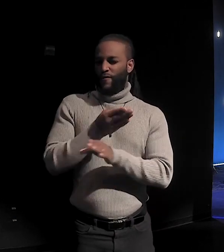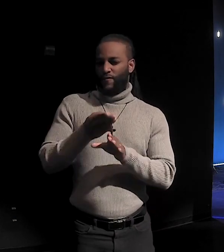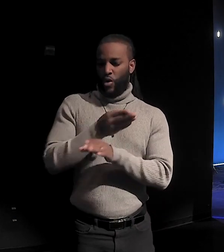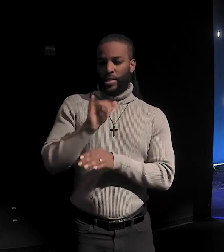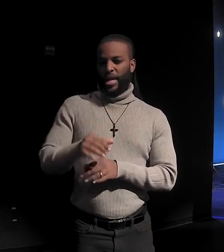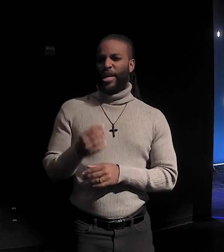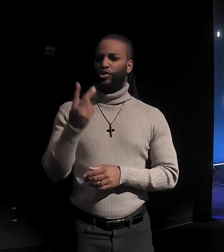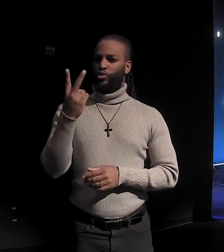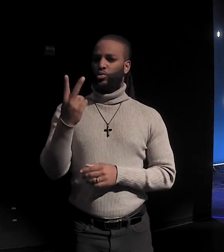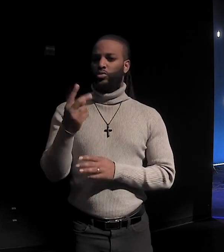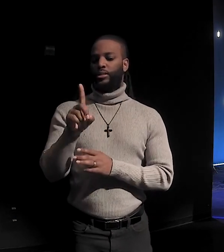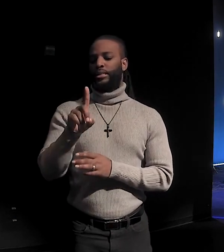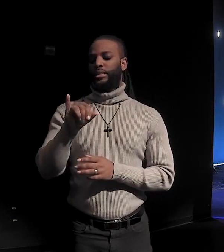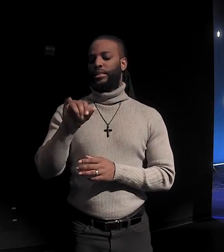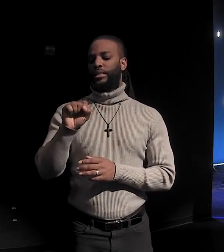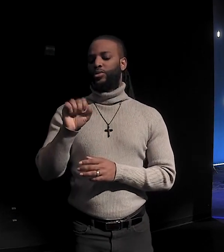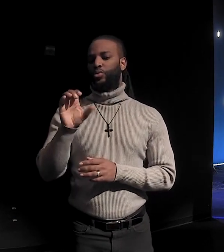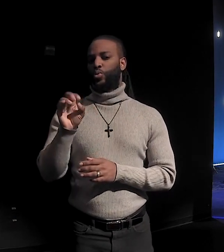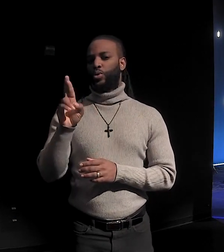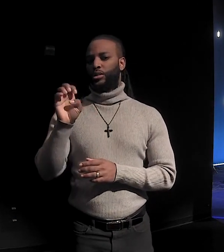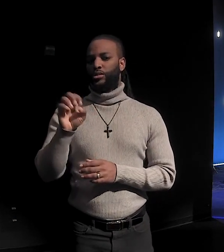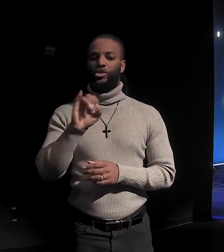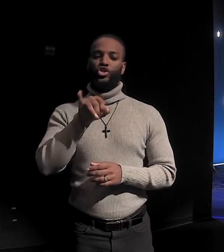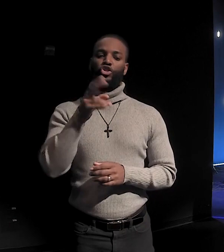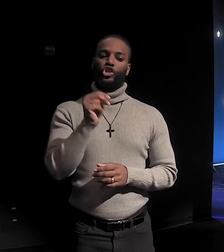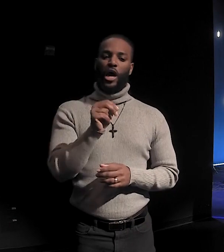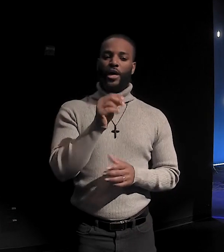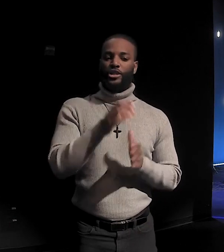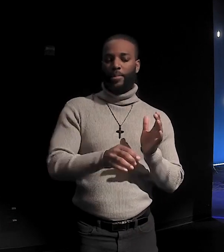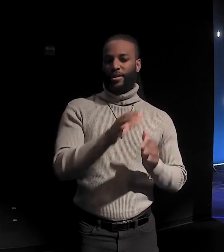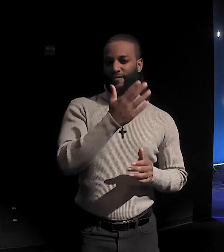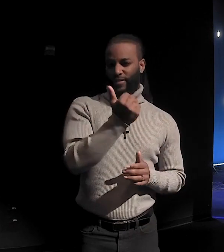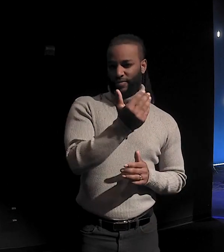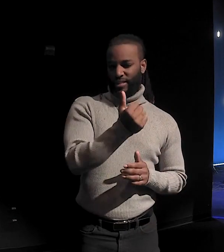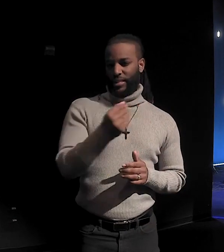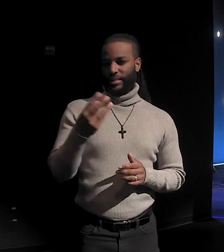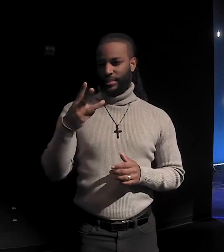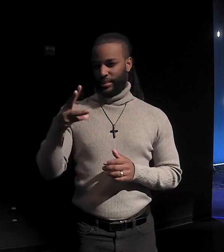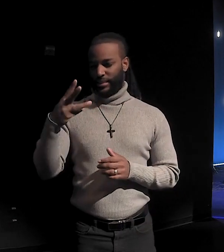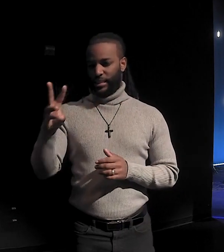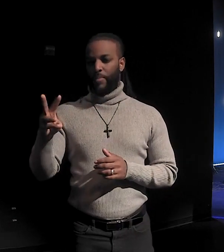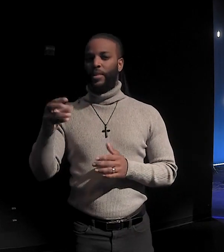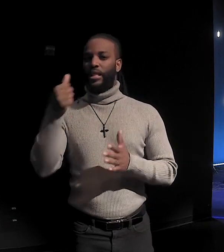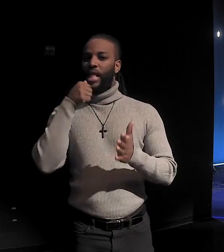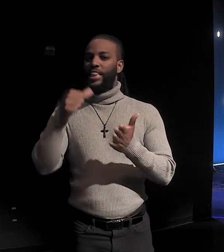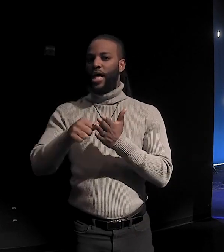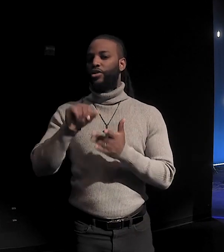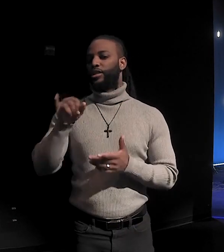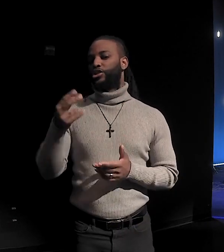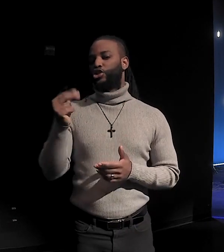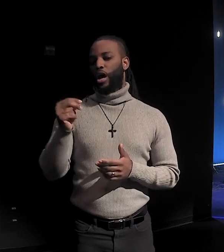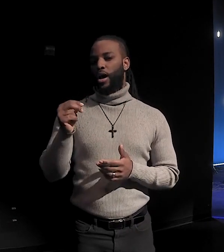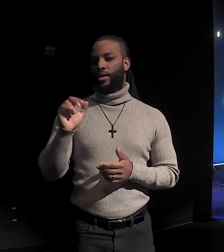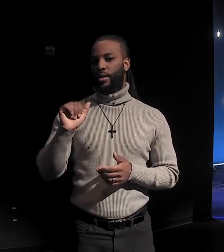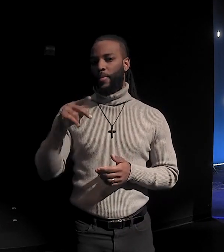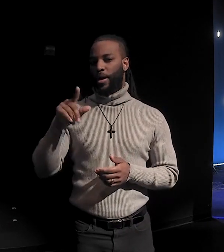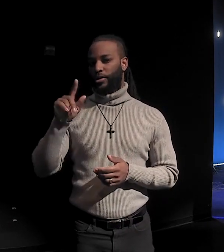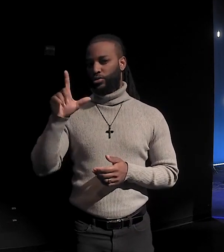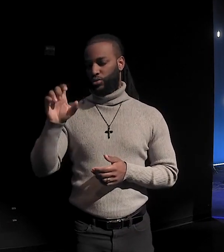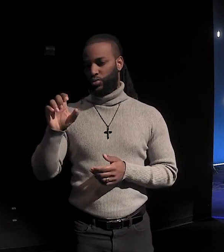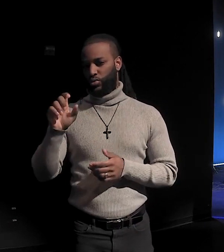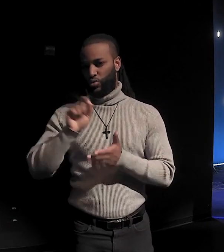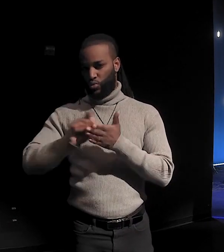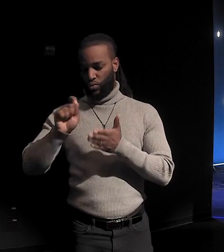two discourses in John chapter 15 and John chapter 16. The letter that John the Apostle wrote, one of